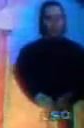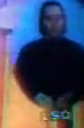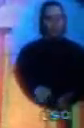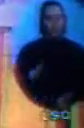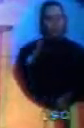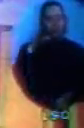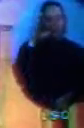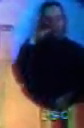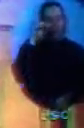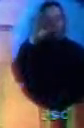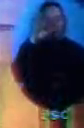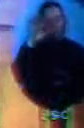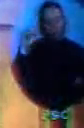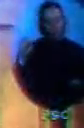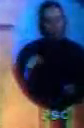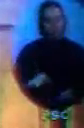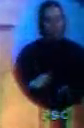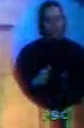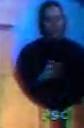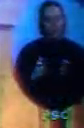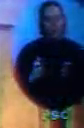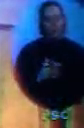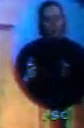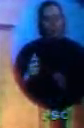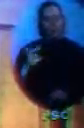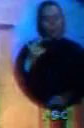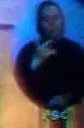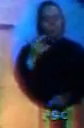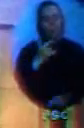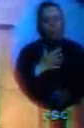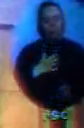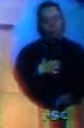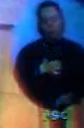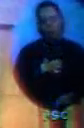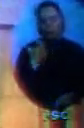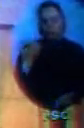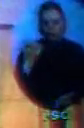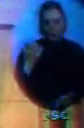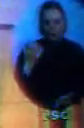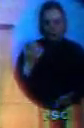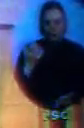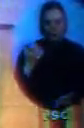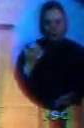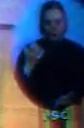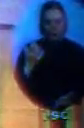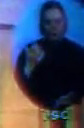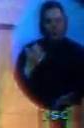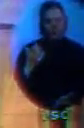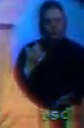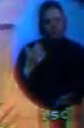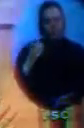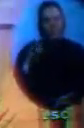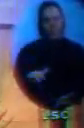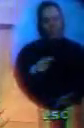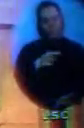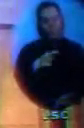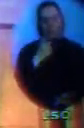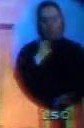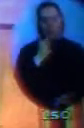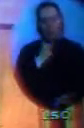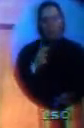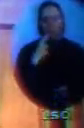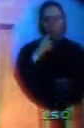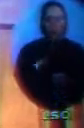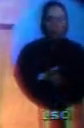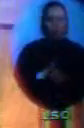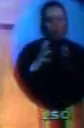Mr. Speaker, Canada's aerospace industry is shocked by the Liberal leader's vow to kill the F-35 program that will create thousands